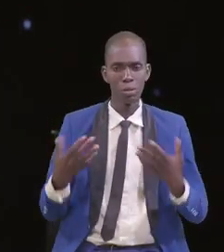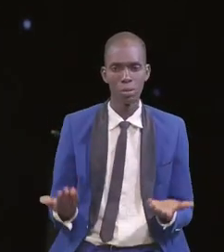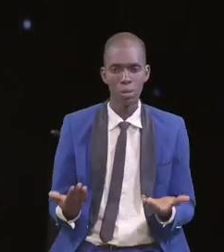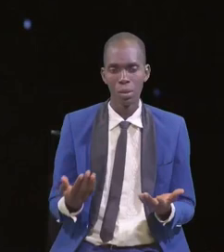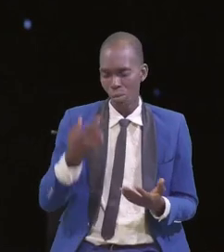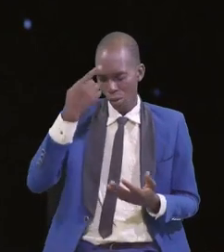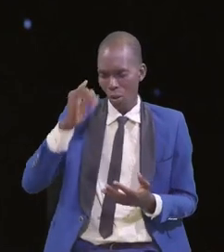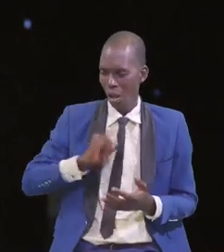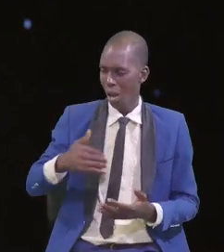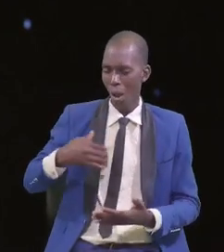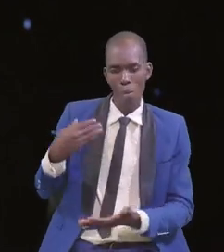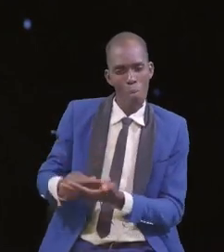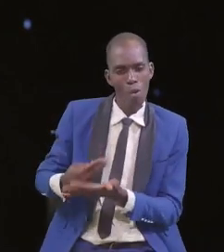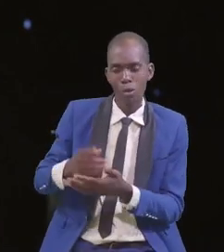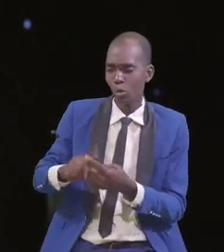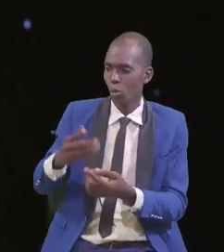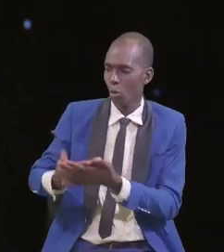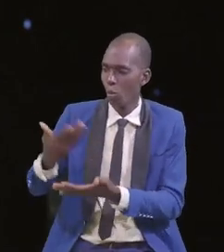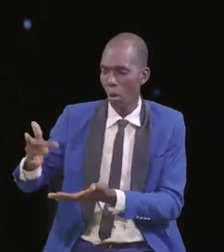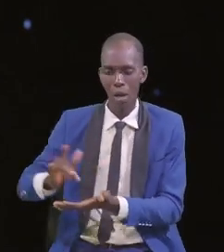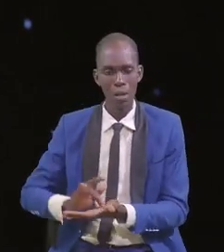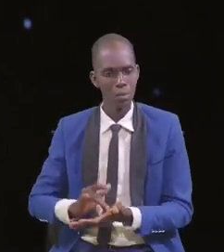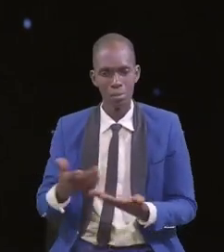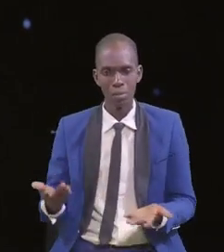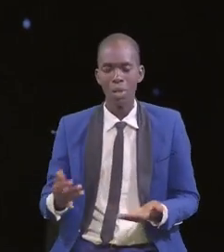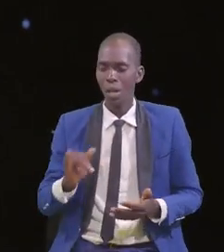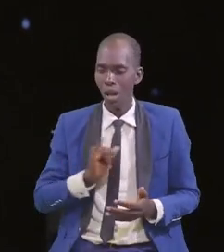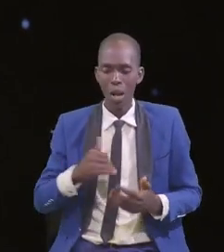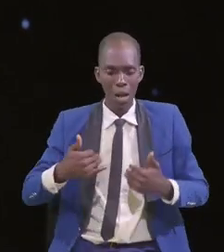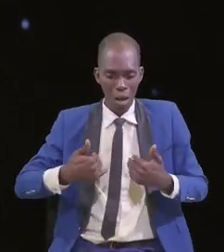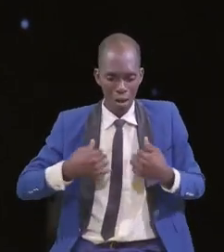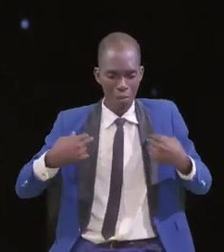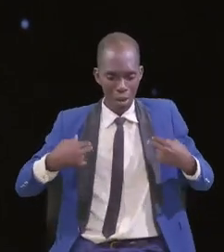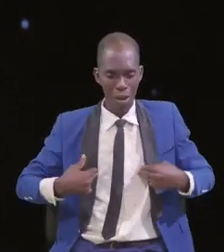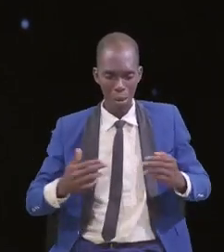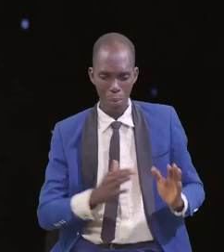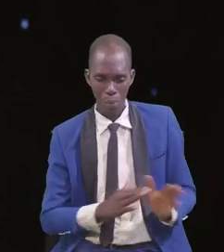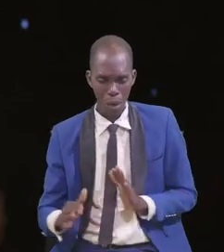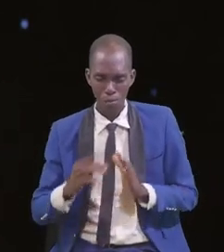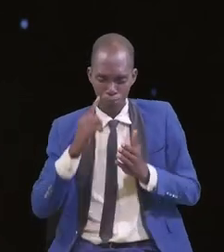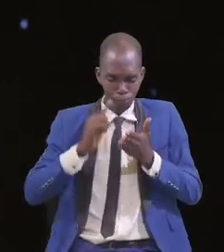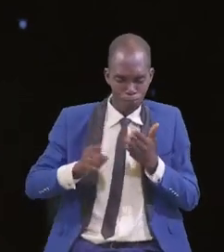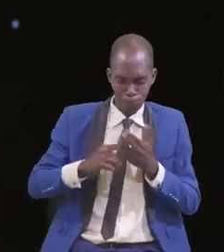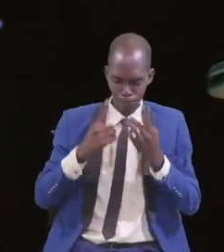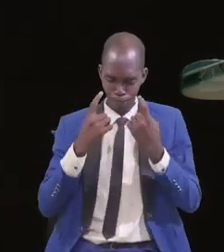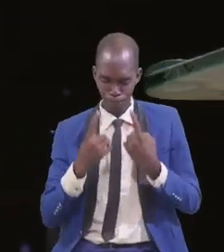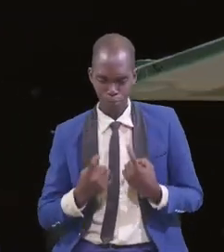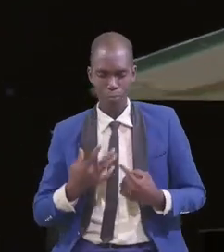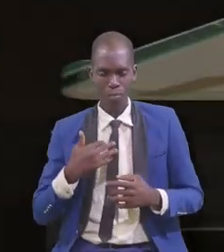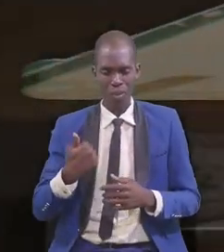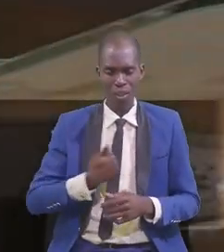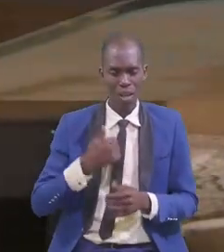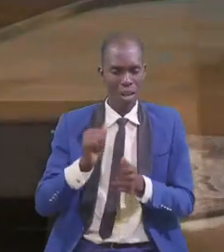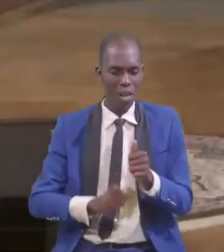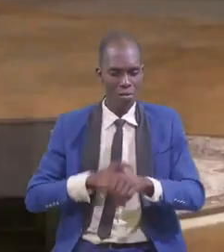is there. And whatever health I need, you people, put your heads together and put your research together and give